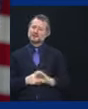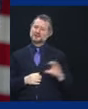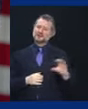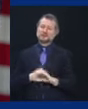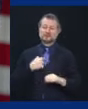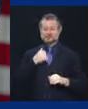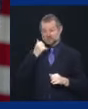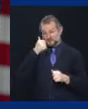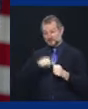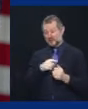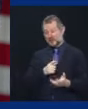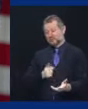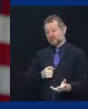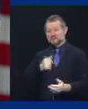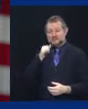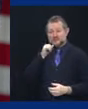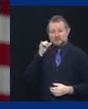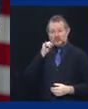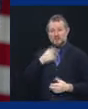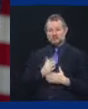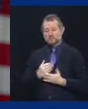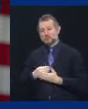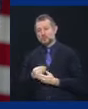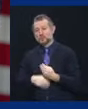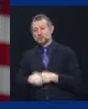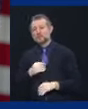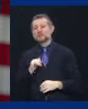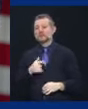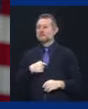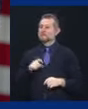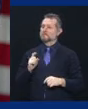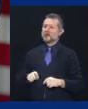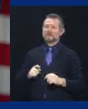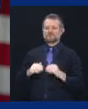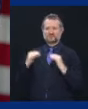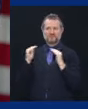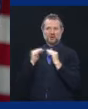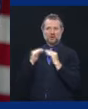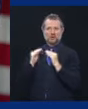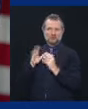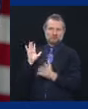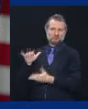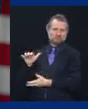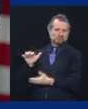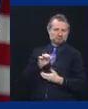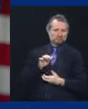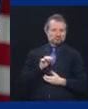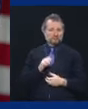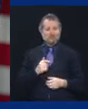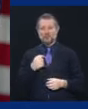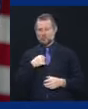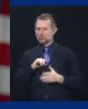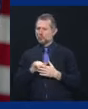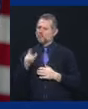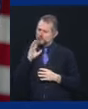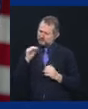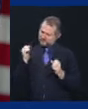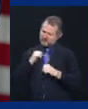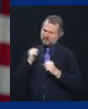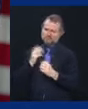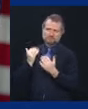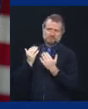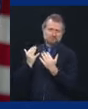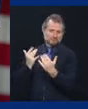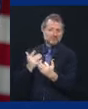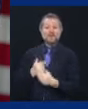fair share of state and local, and we're going to fight very hard for that. But Joe Biden, to his